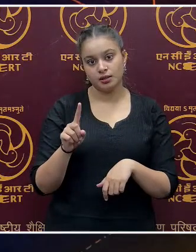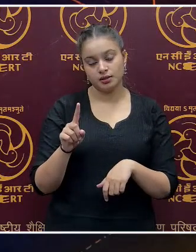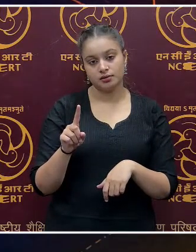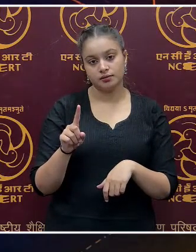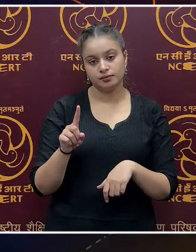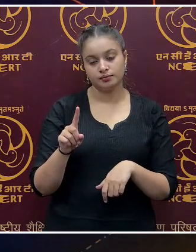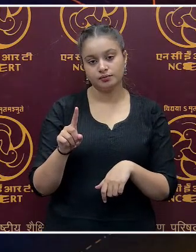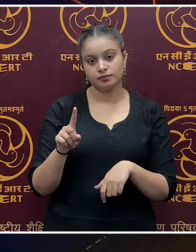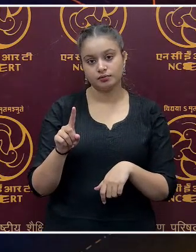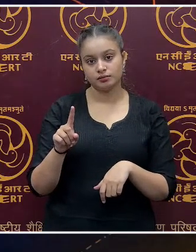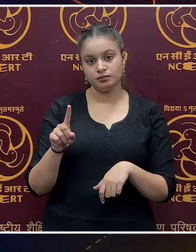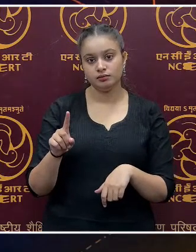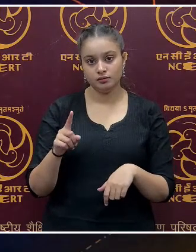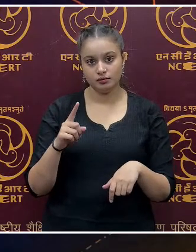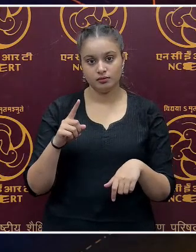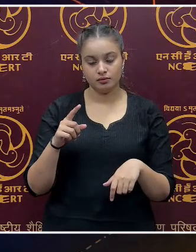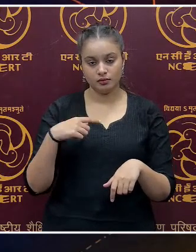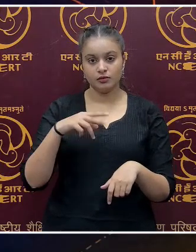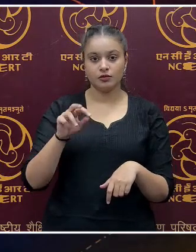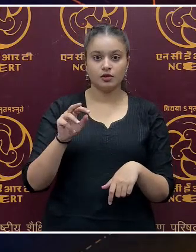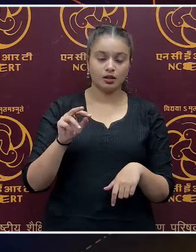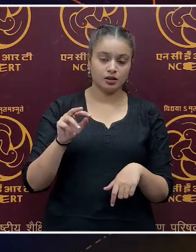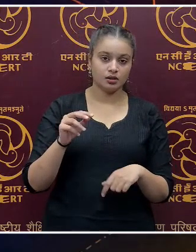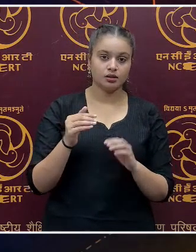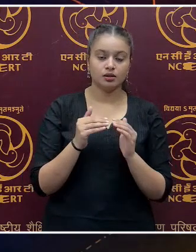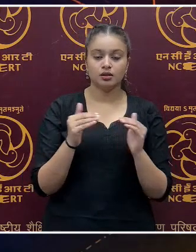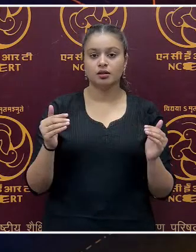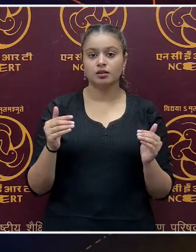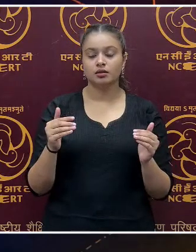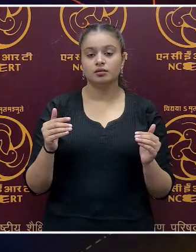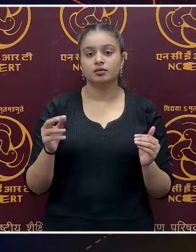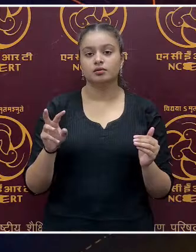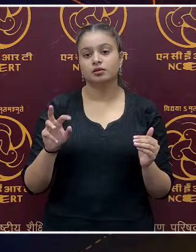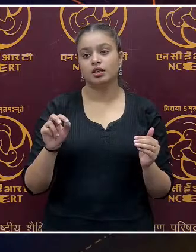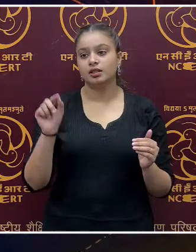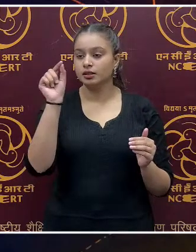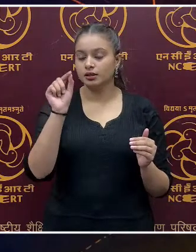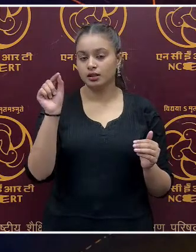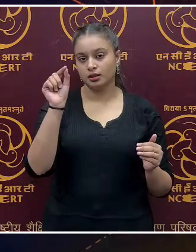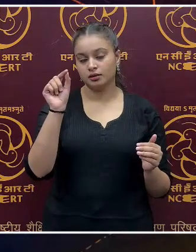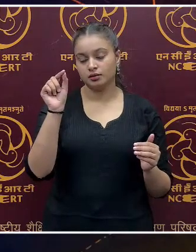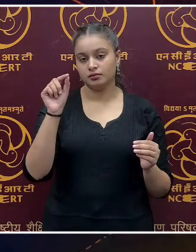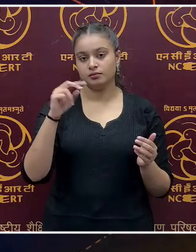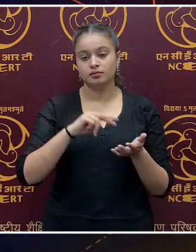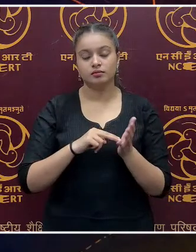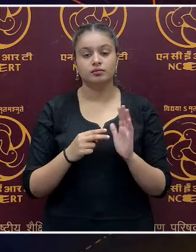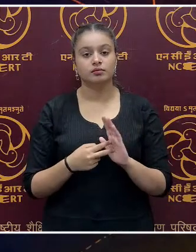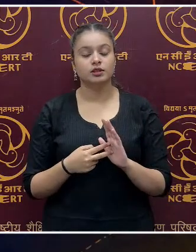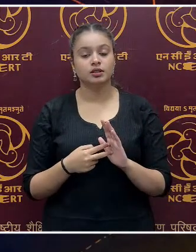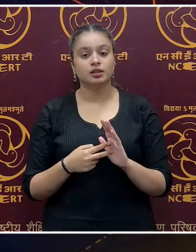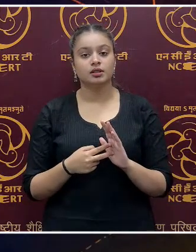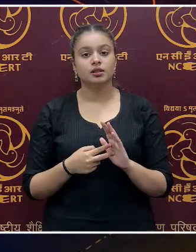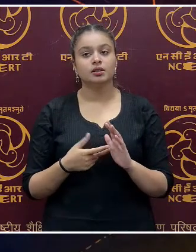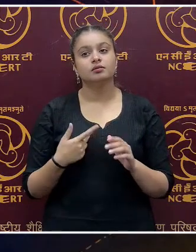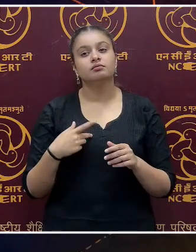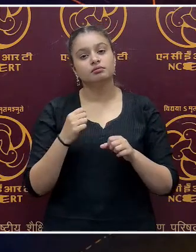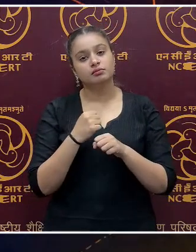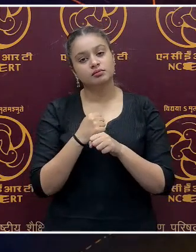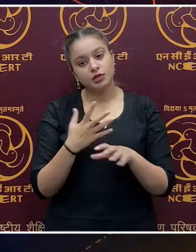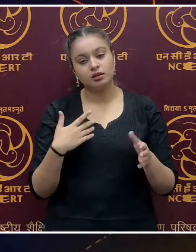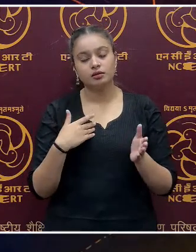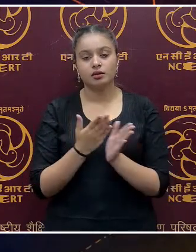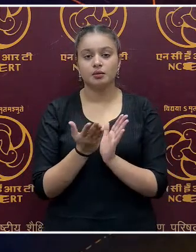division multiply with the 30, that is equal to 30 degrees angle. That means in generally in the